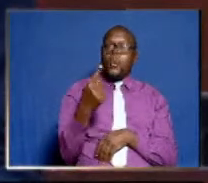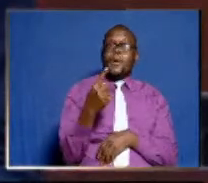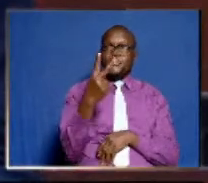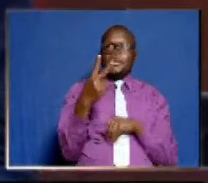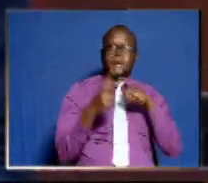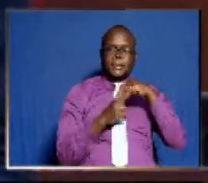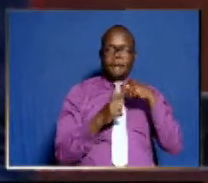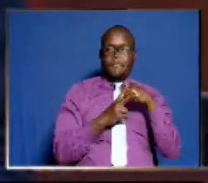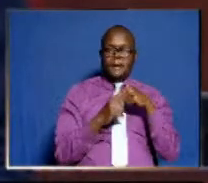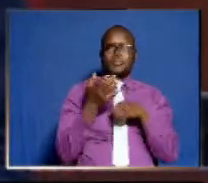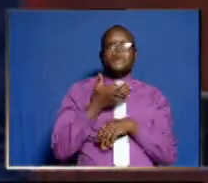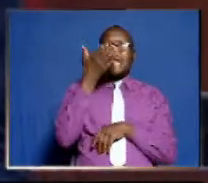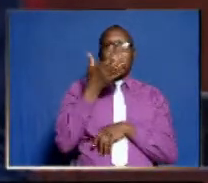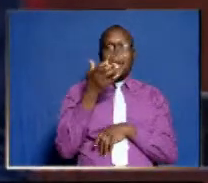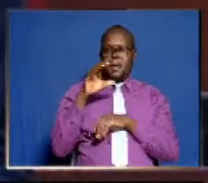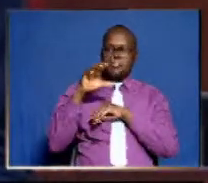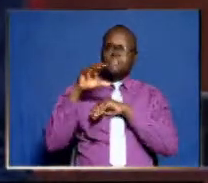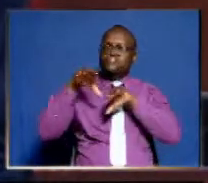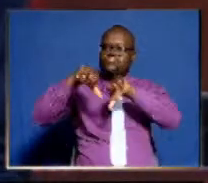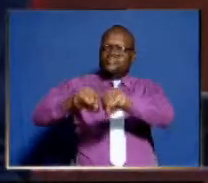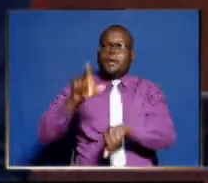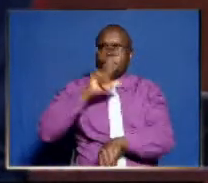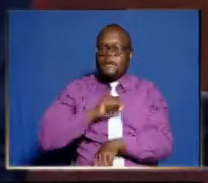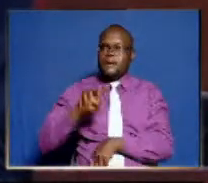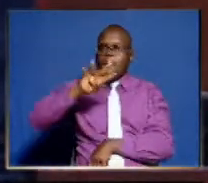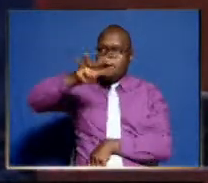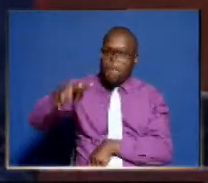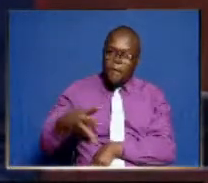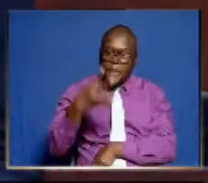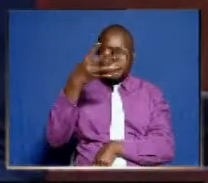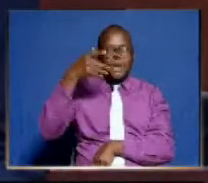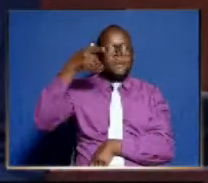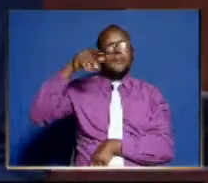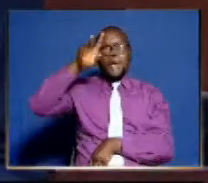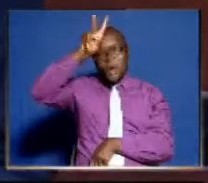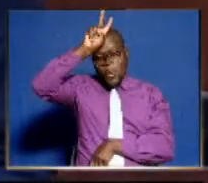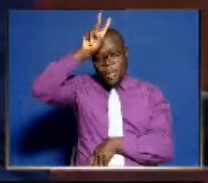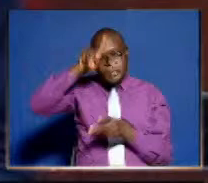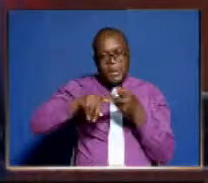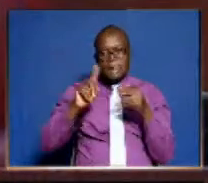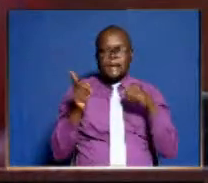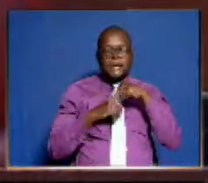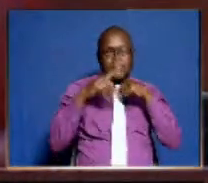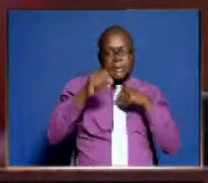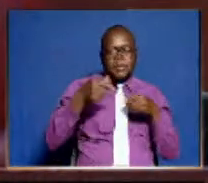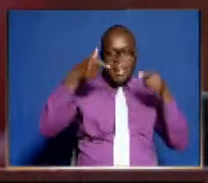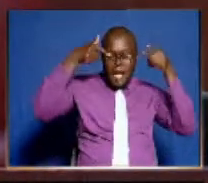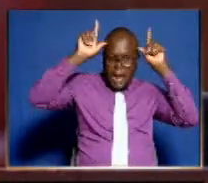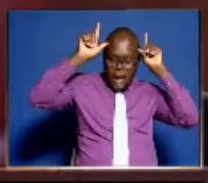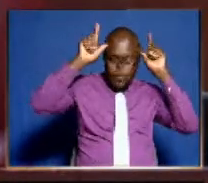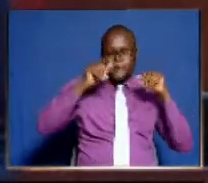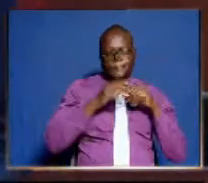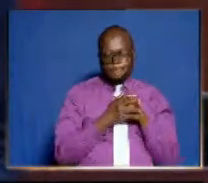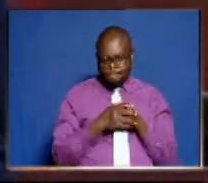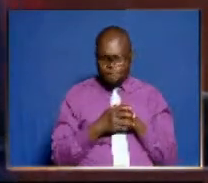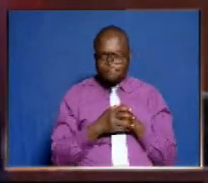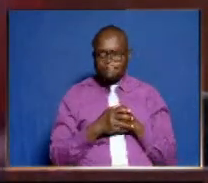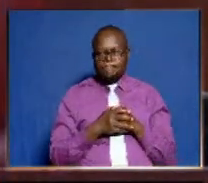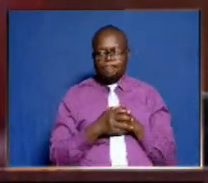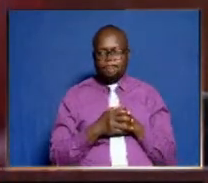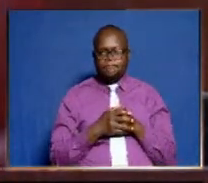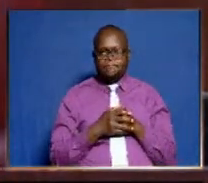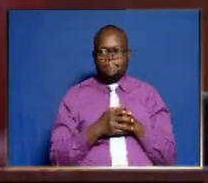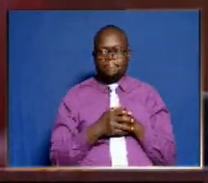127 camels were taken, 4,000 goats, and 60 head of cattle. Mr. Speaker,